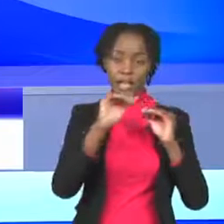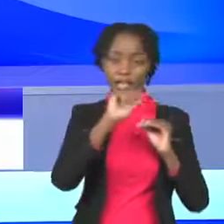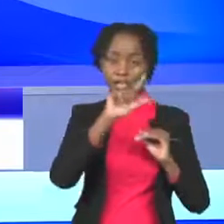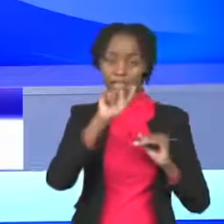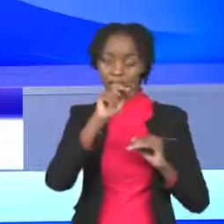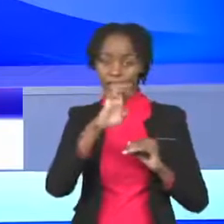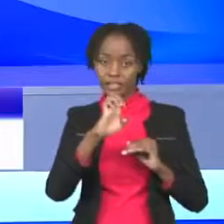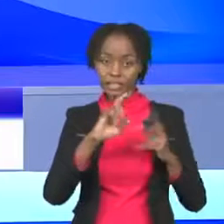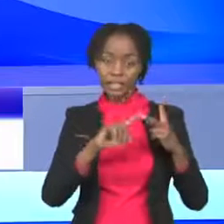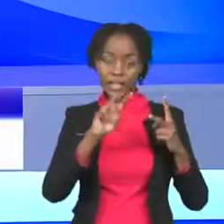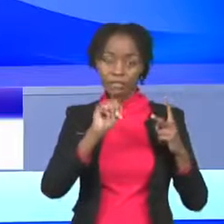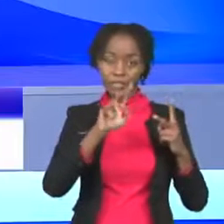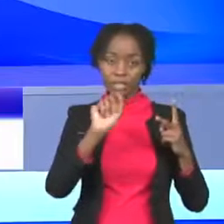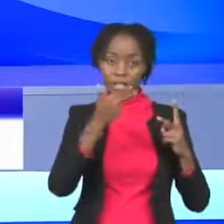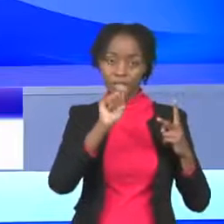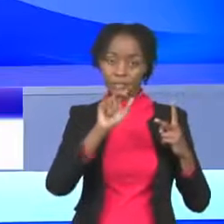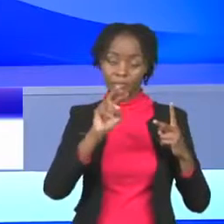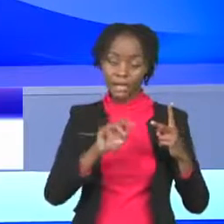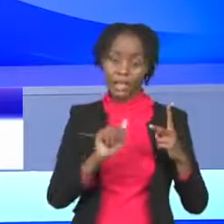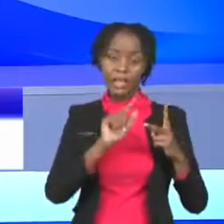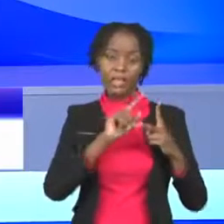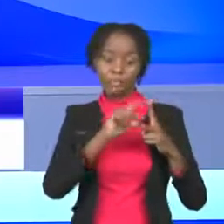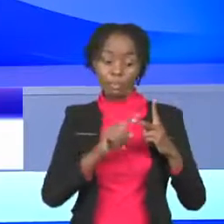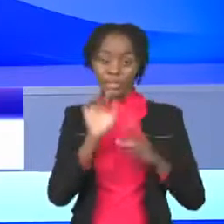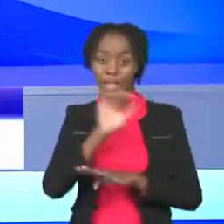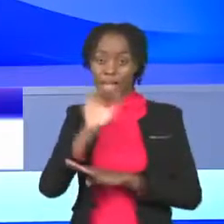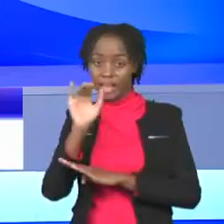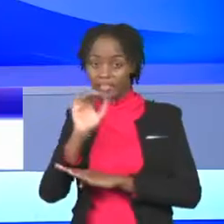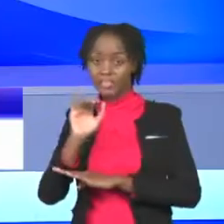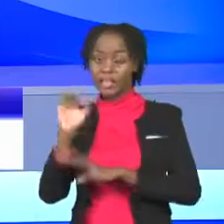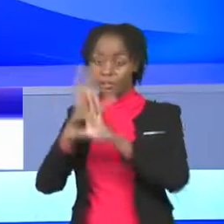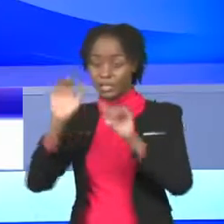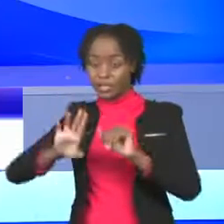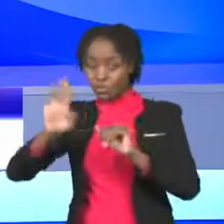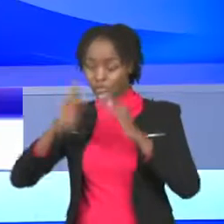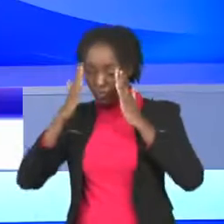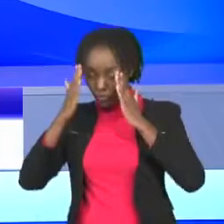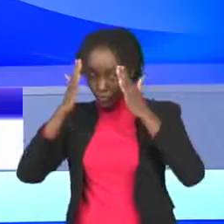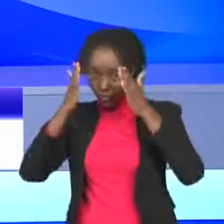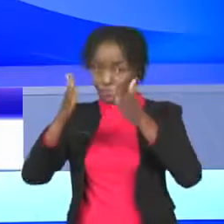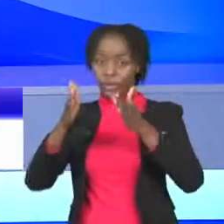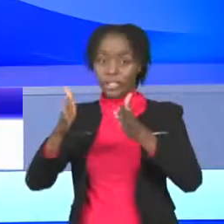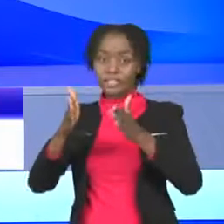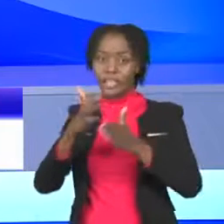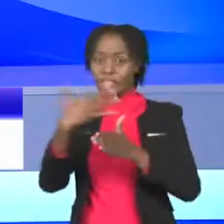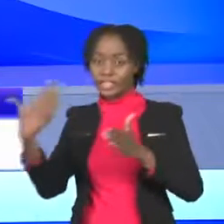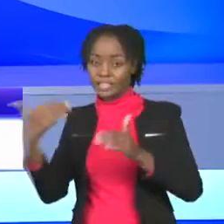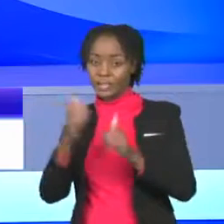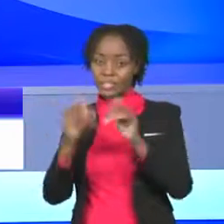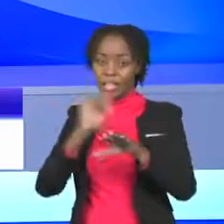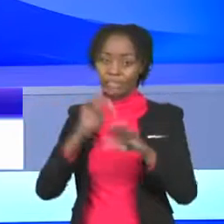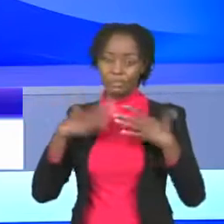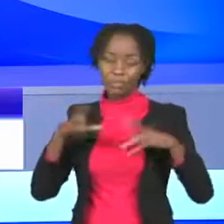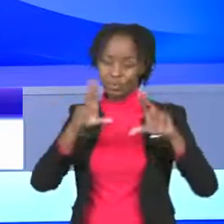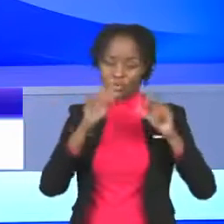have called on the government to prioritize matters affecting Kenyans first and not the far-fetched constitutional change through the BBI. Makueni